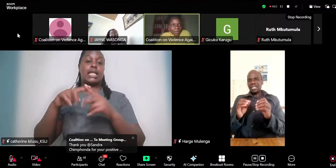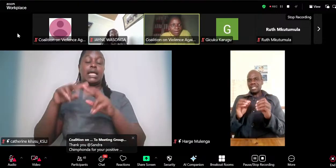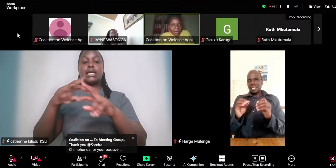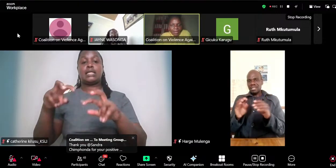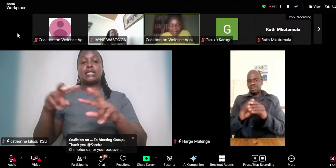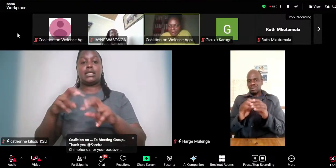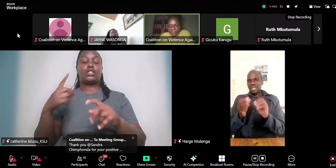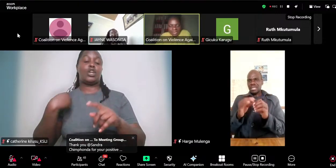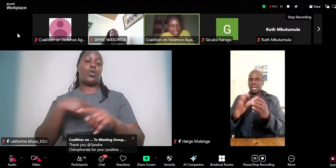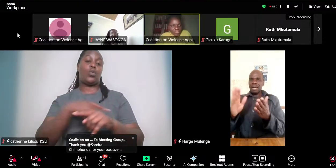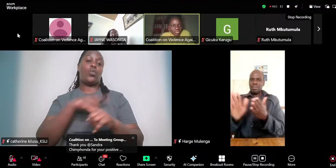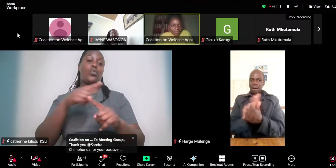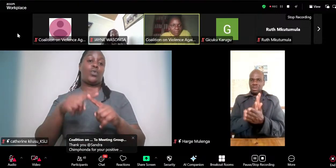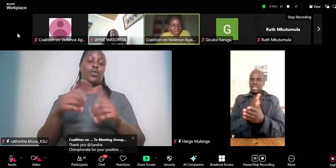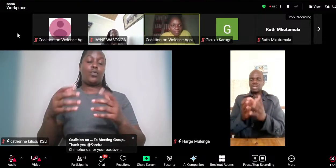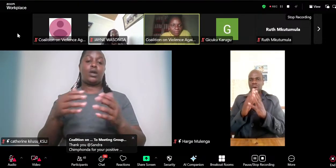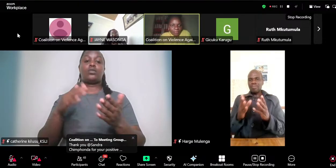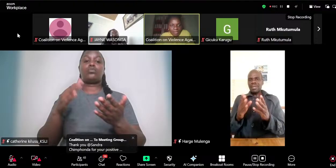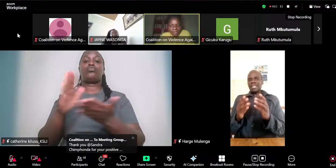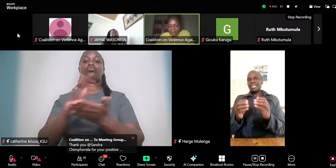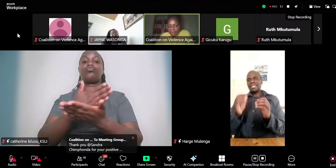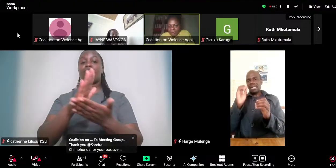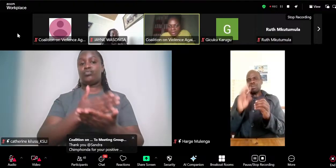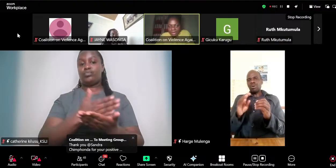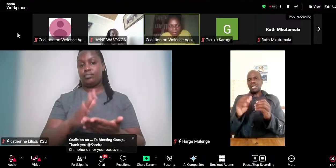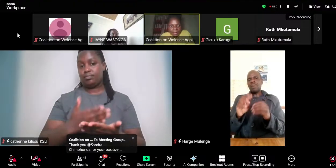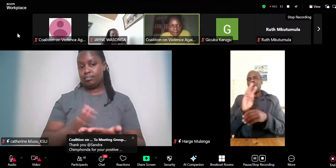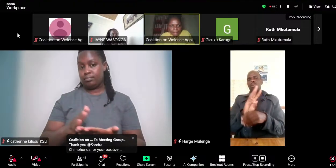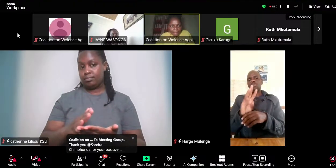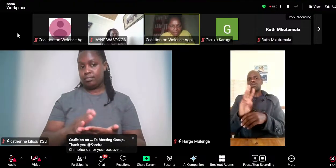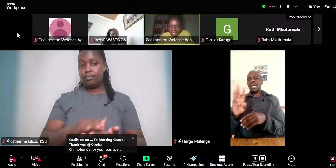available on our website, it shall be available